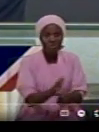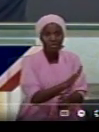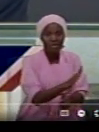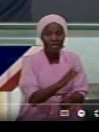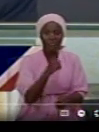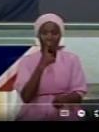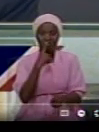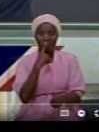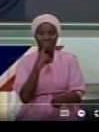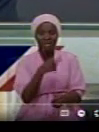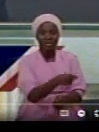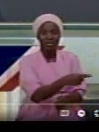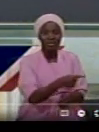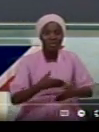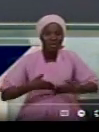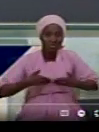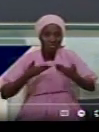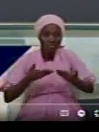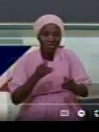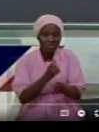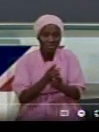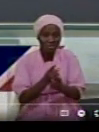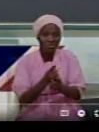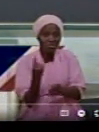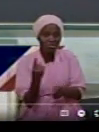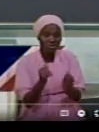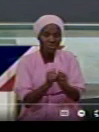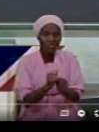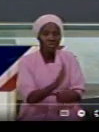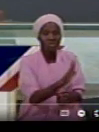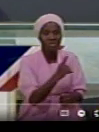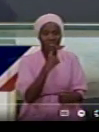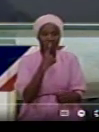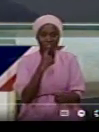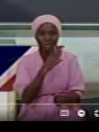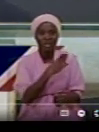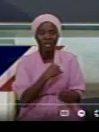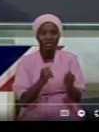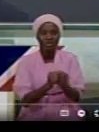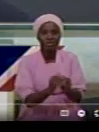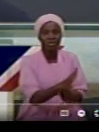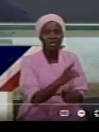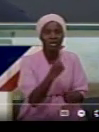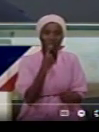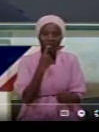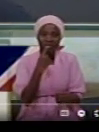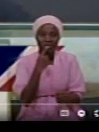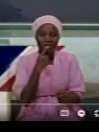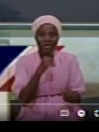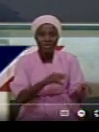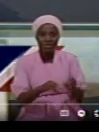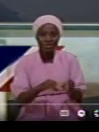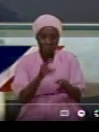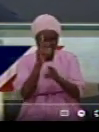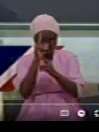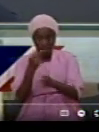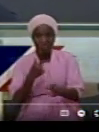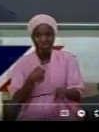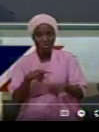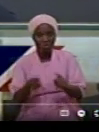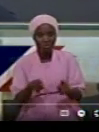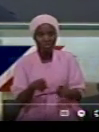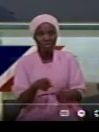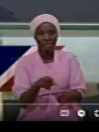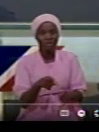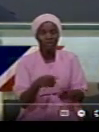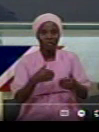their mouth, and with their lips do honor me, but they have removed their heart far